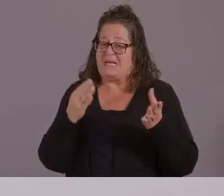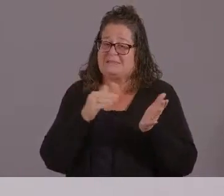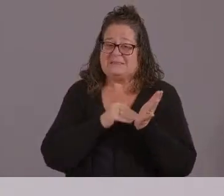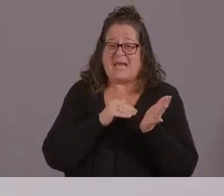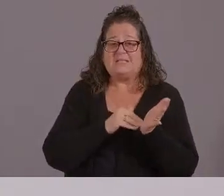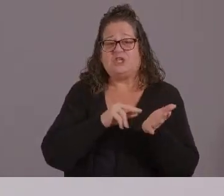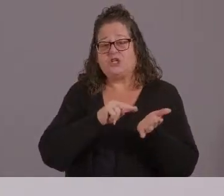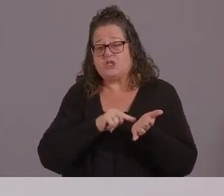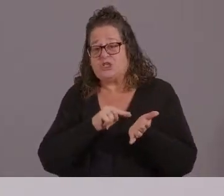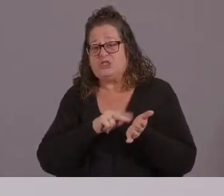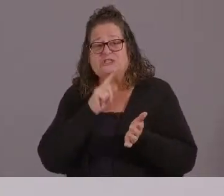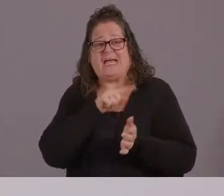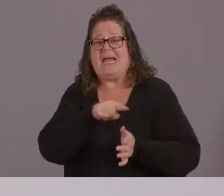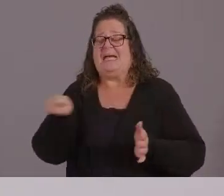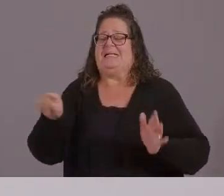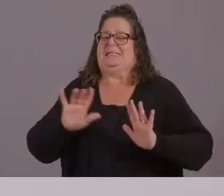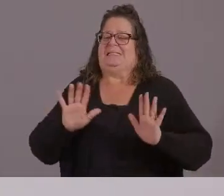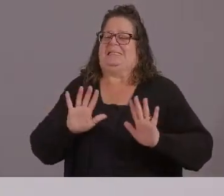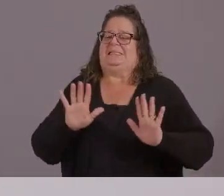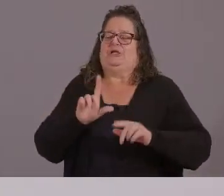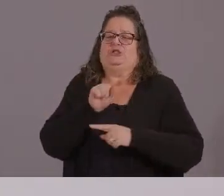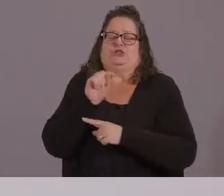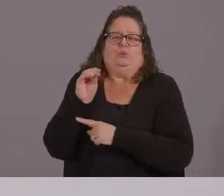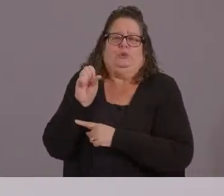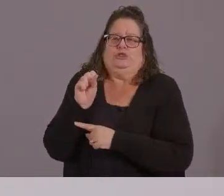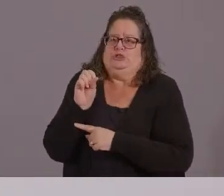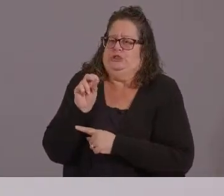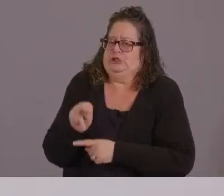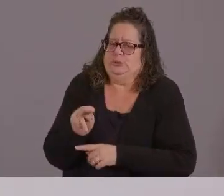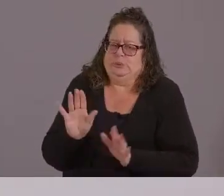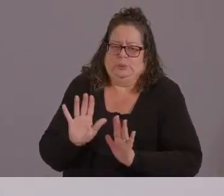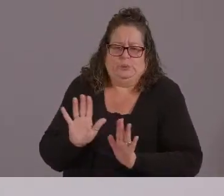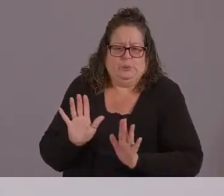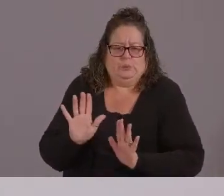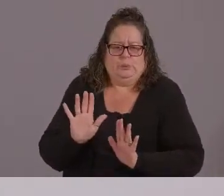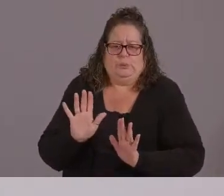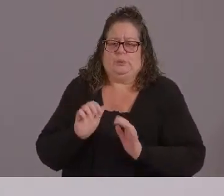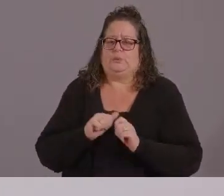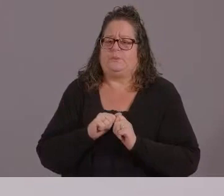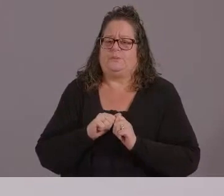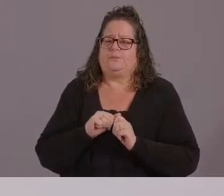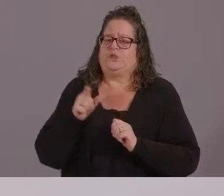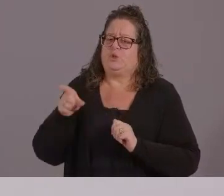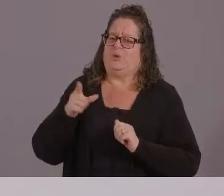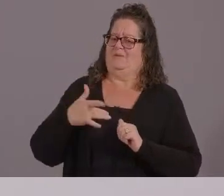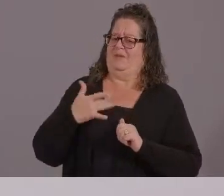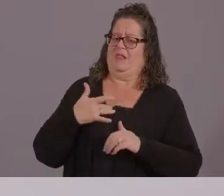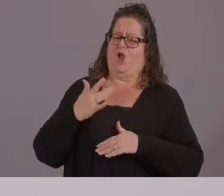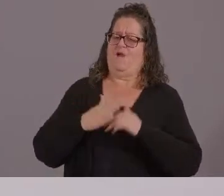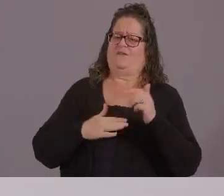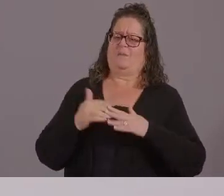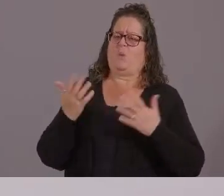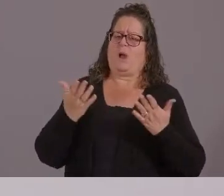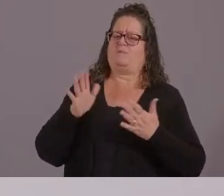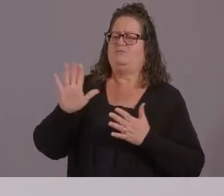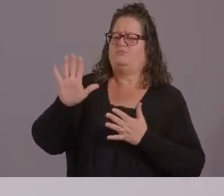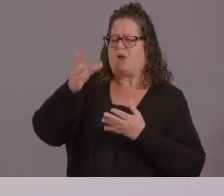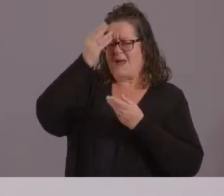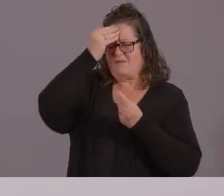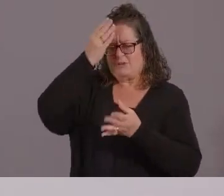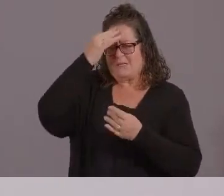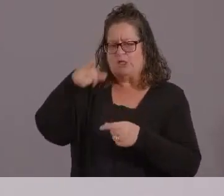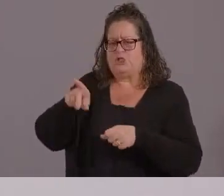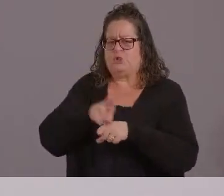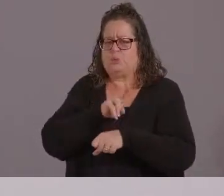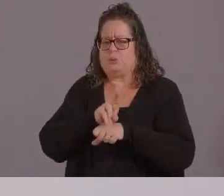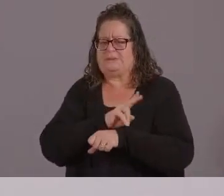decision to happen. What information are you looking at that's different than that, that you felt comfortable making this decision? You know, as we watch